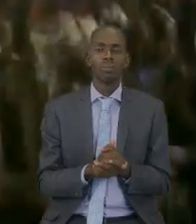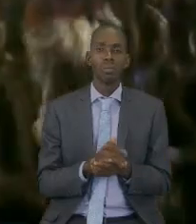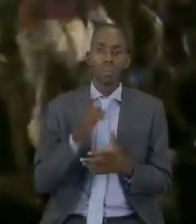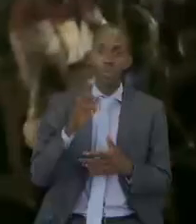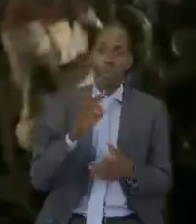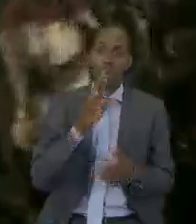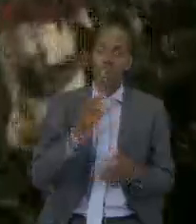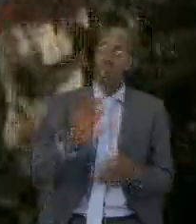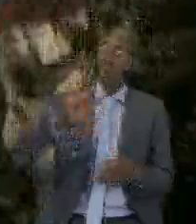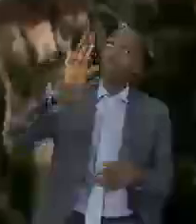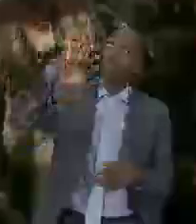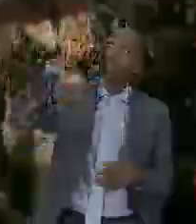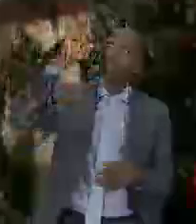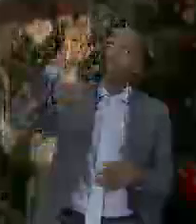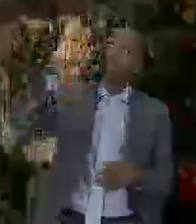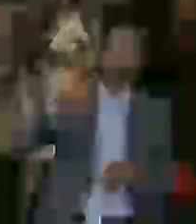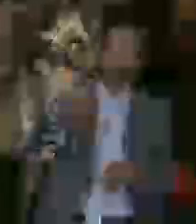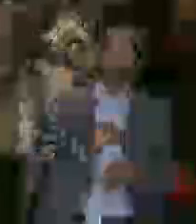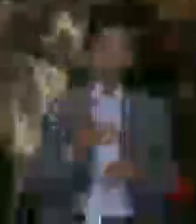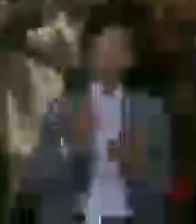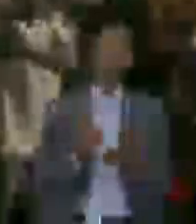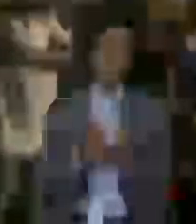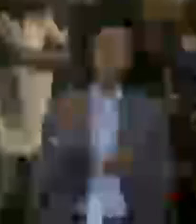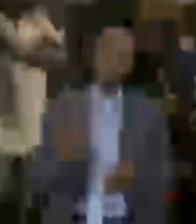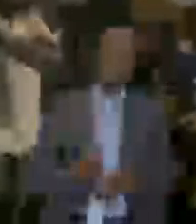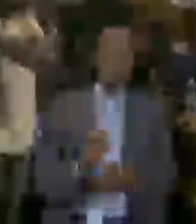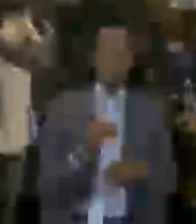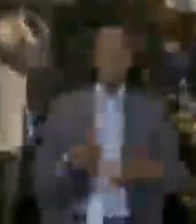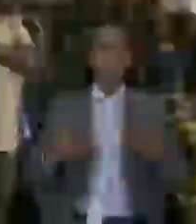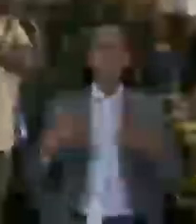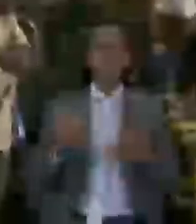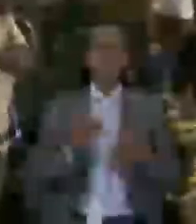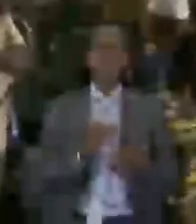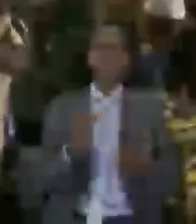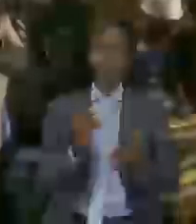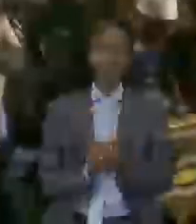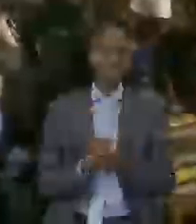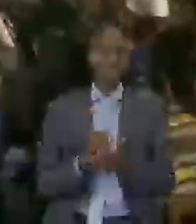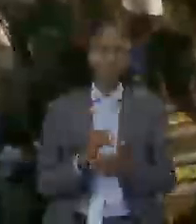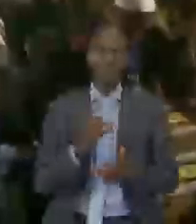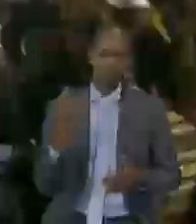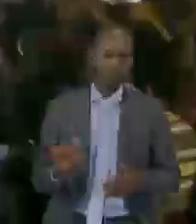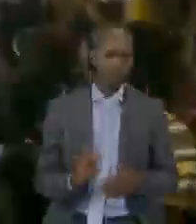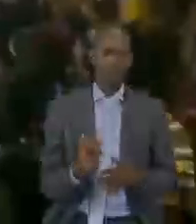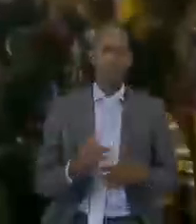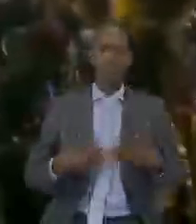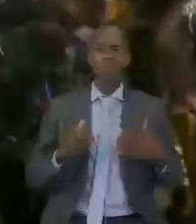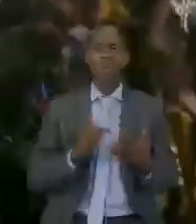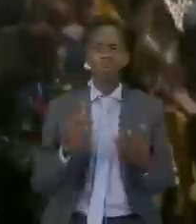up your hand. I want that eternal life, that everlasting life, that total